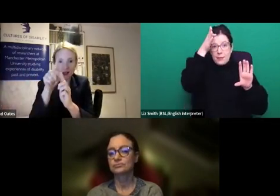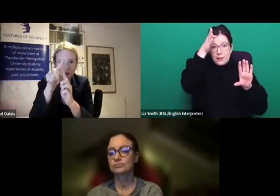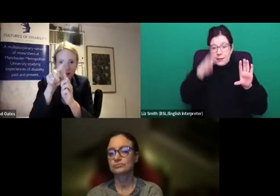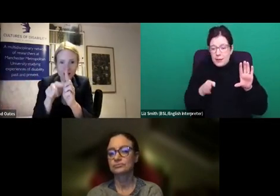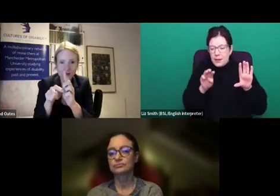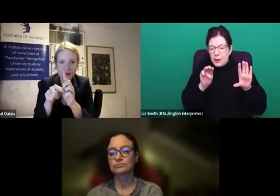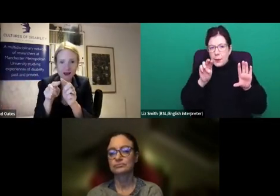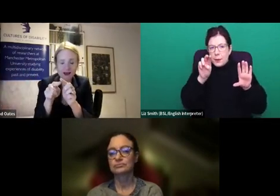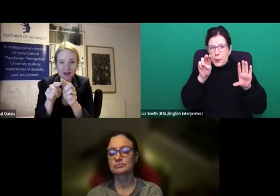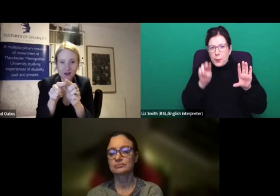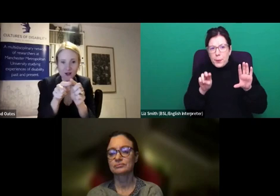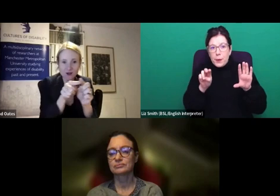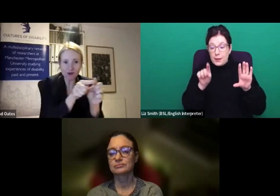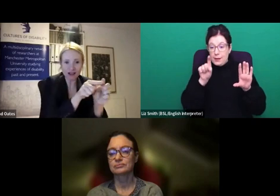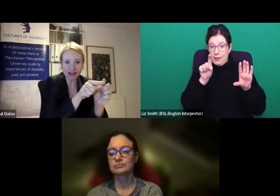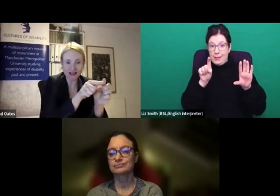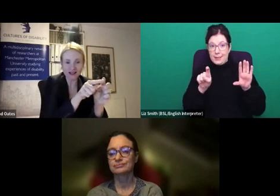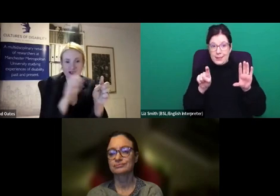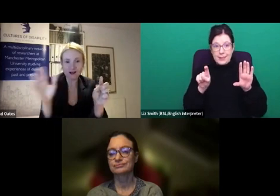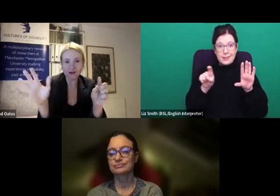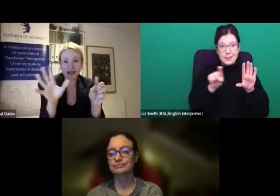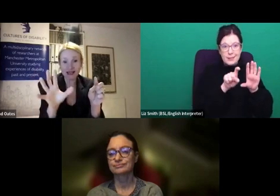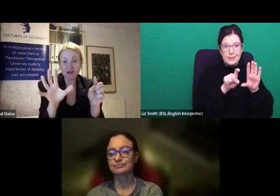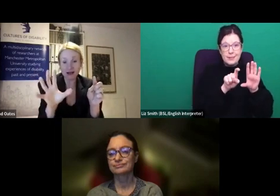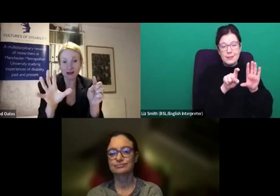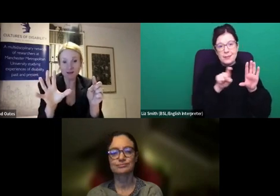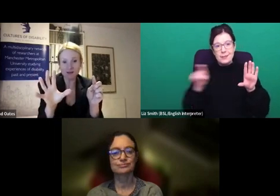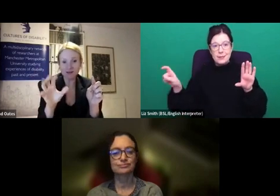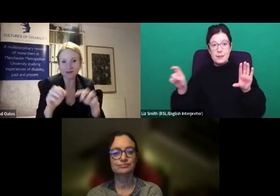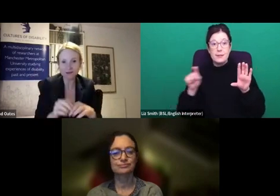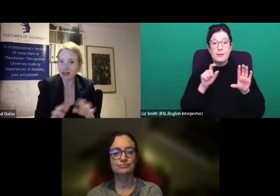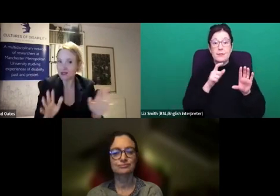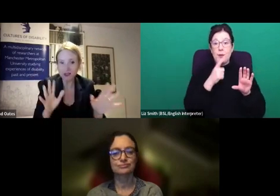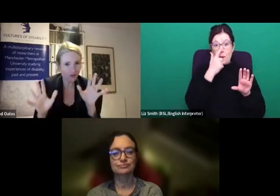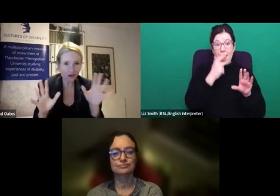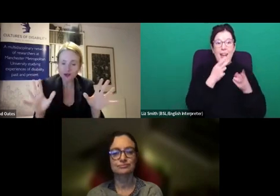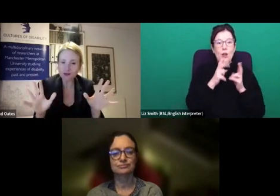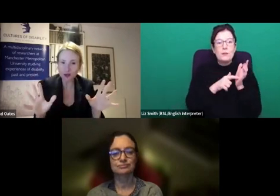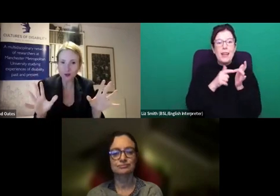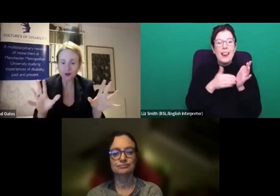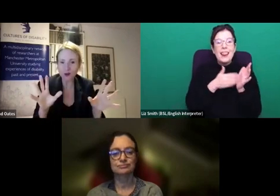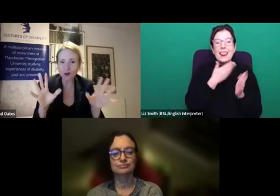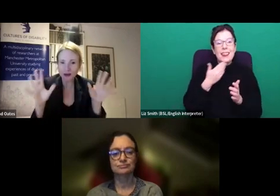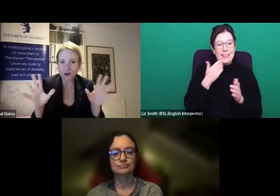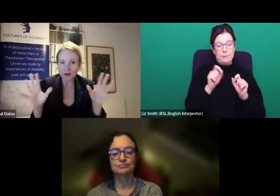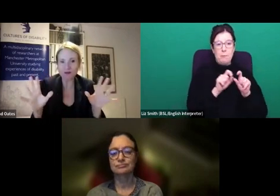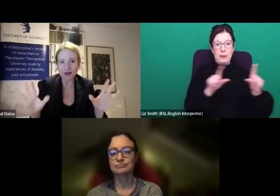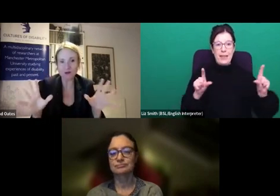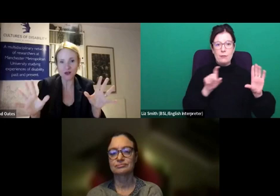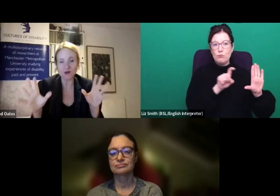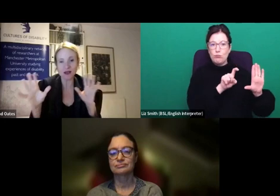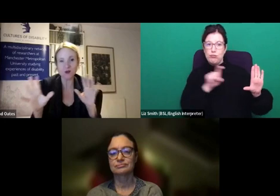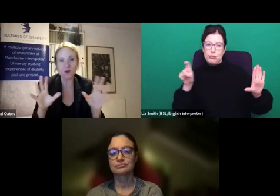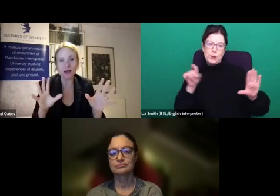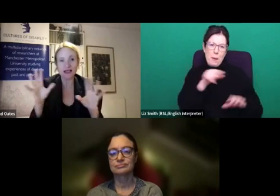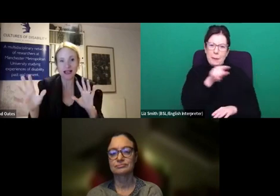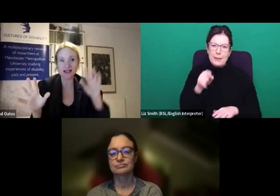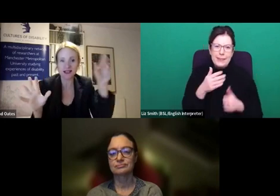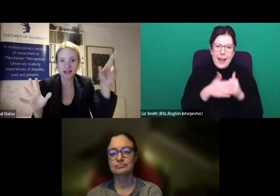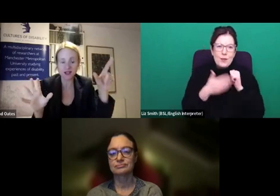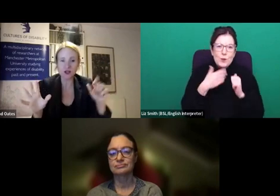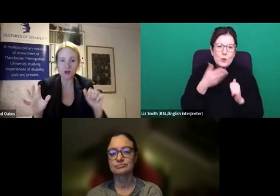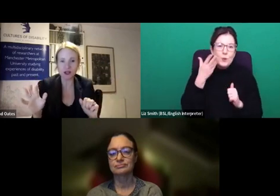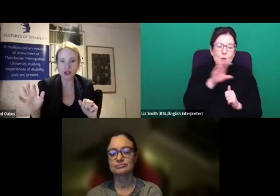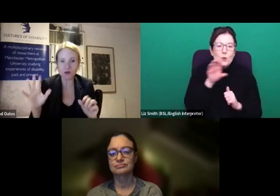Liz, and you click on that line and you can drag it to make Liz bigger. So for those of you who may not be familiar with Zoom, that's a way to